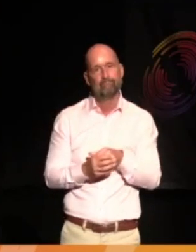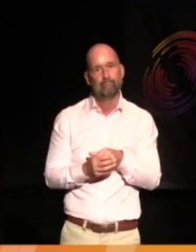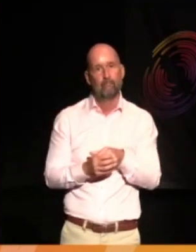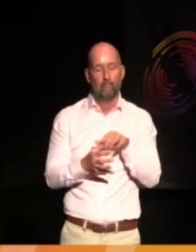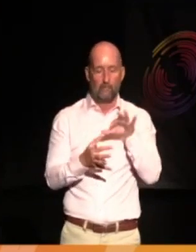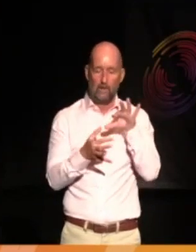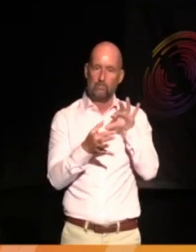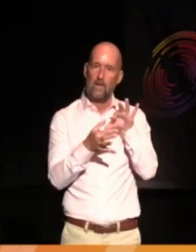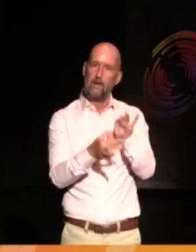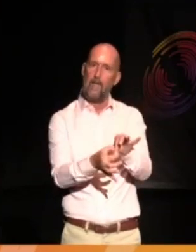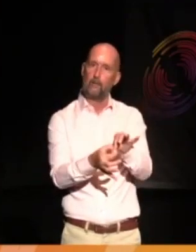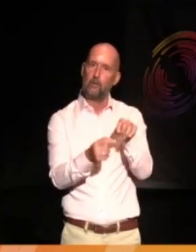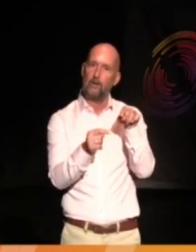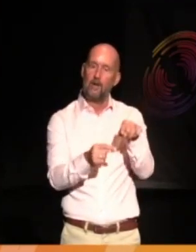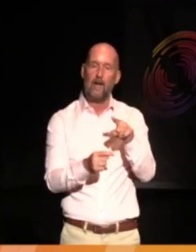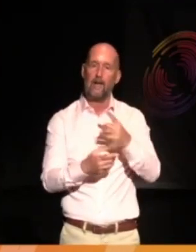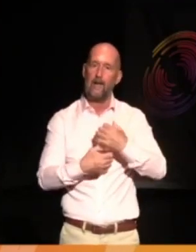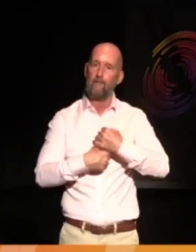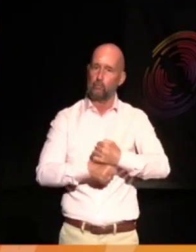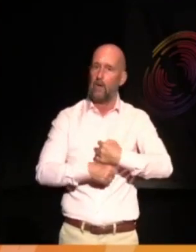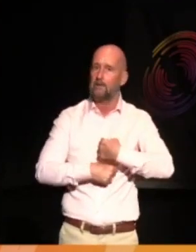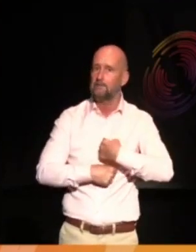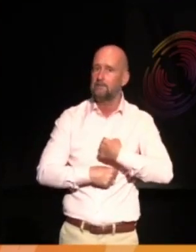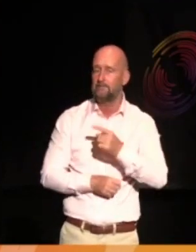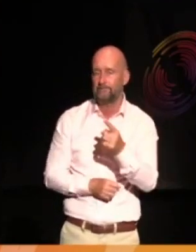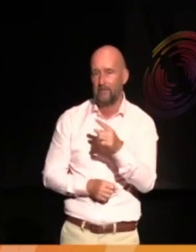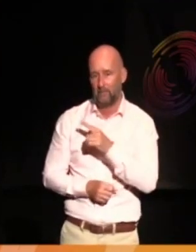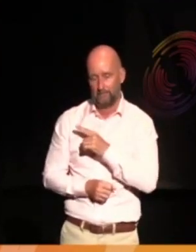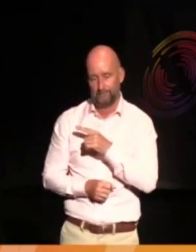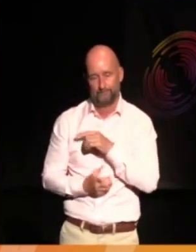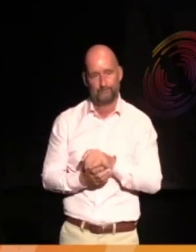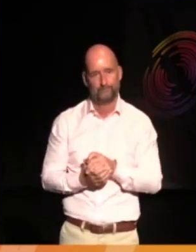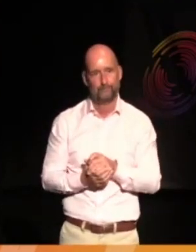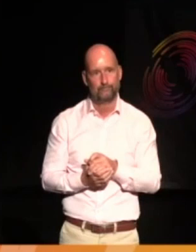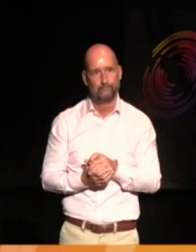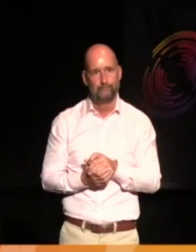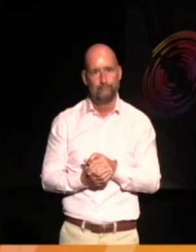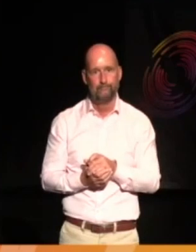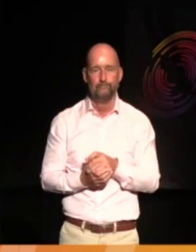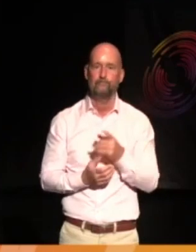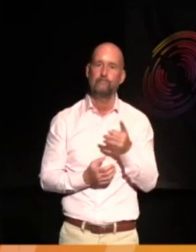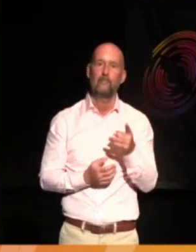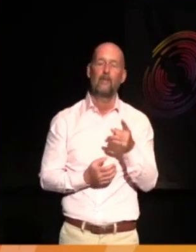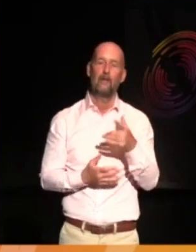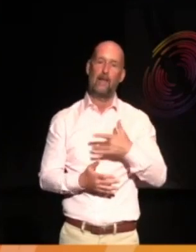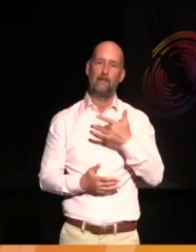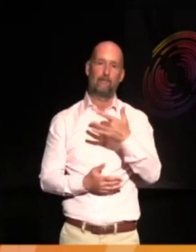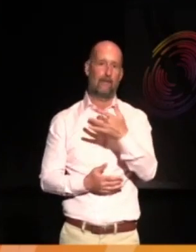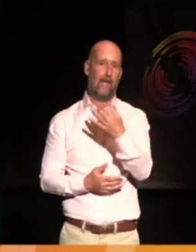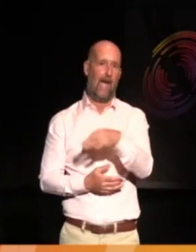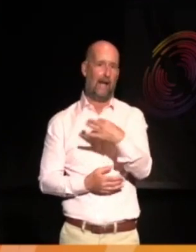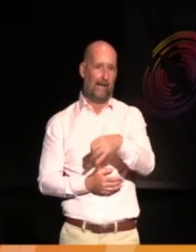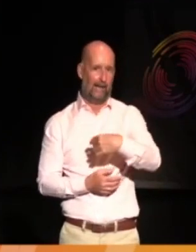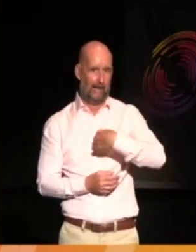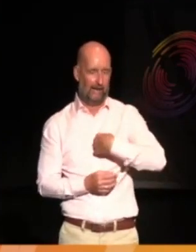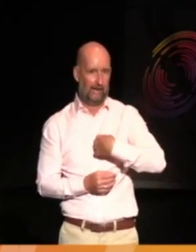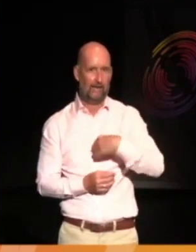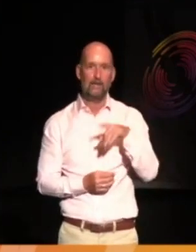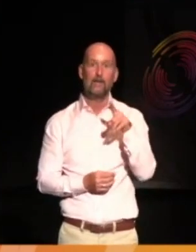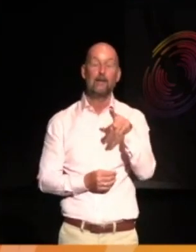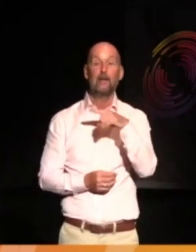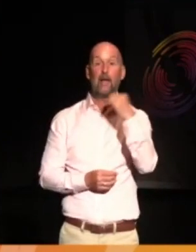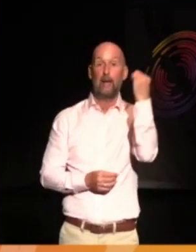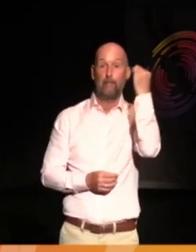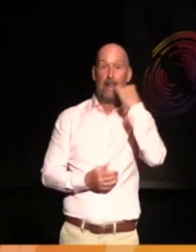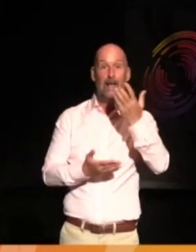connection to it. And I get frustrated when I live in Hackney, and when they're doing Black